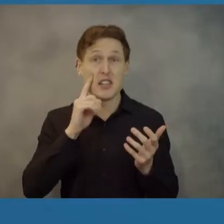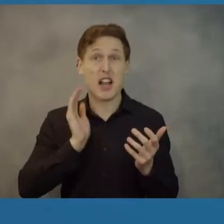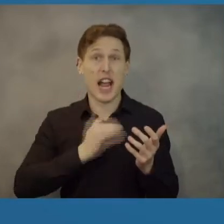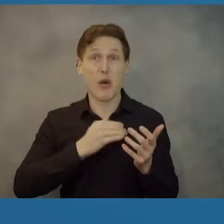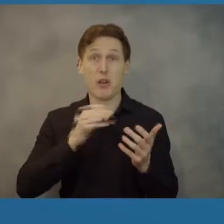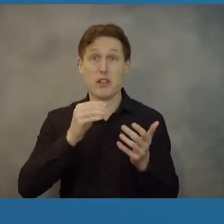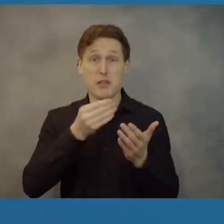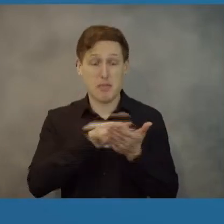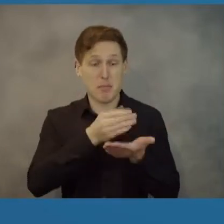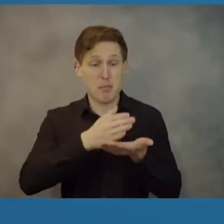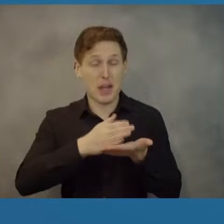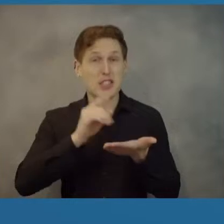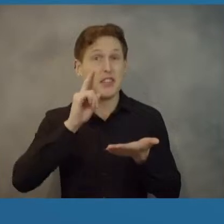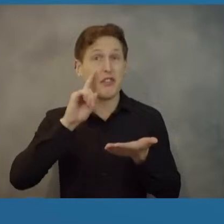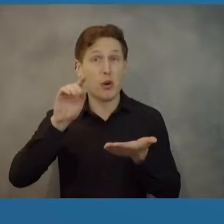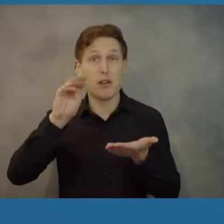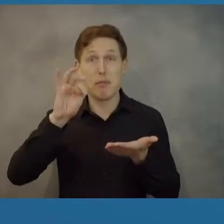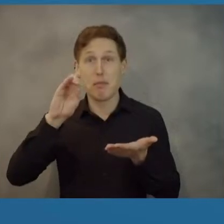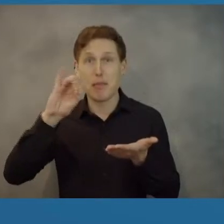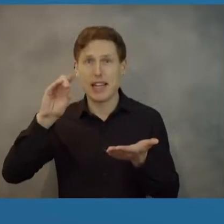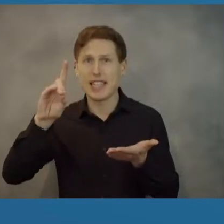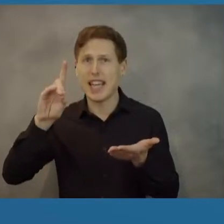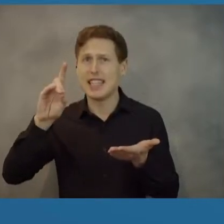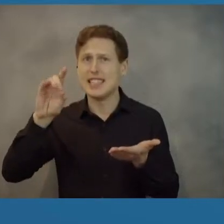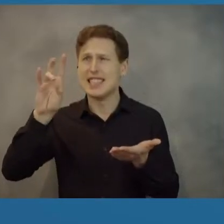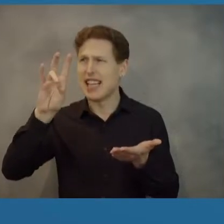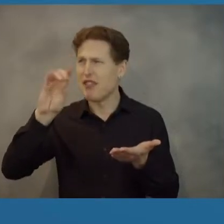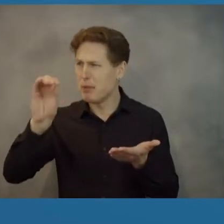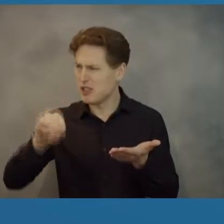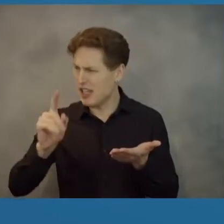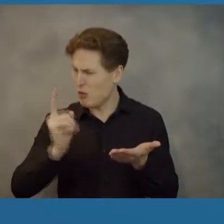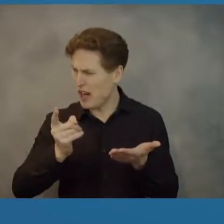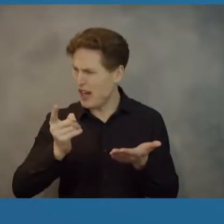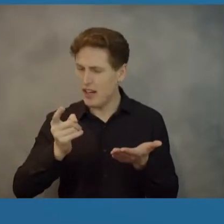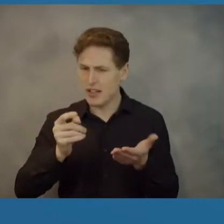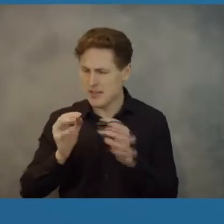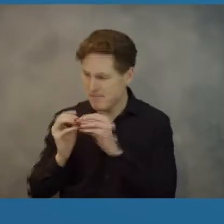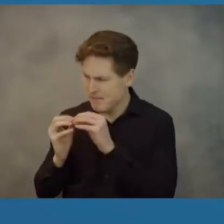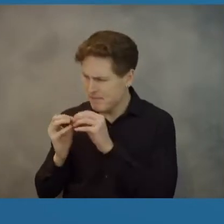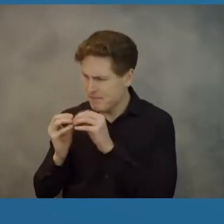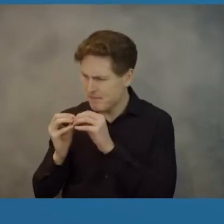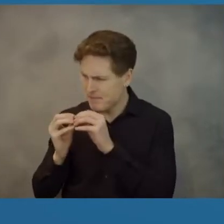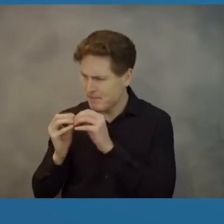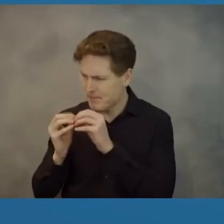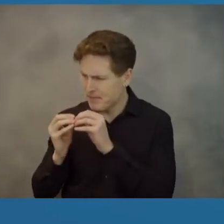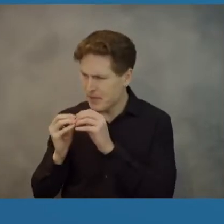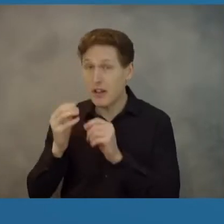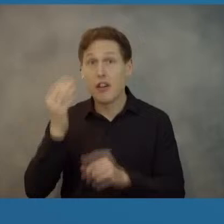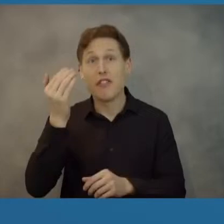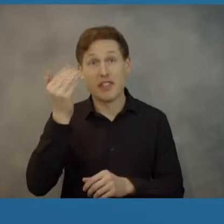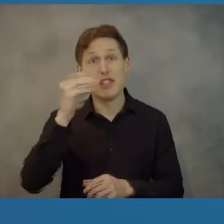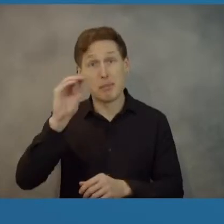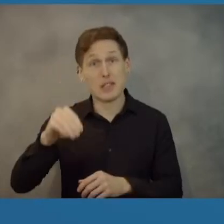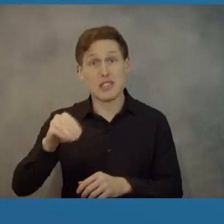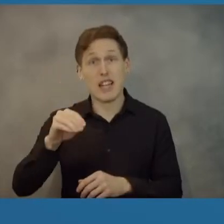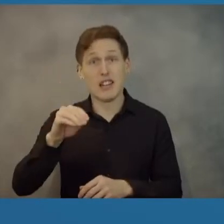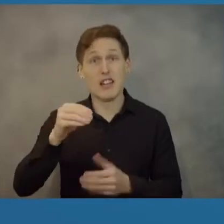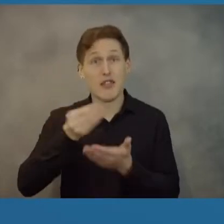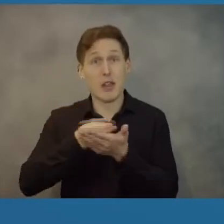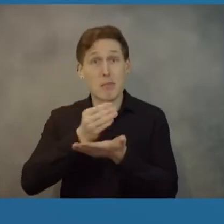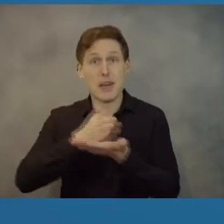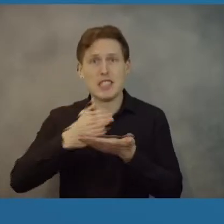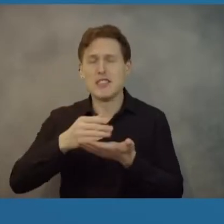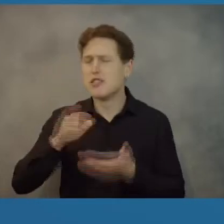the 7% increase, it was 2 point. You know, say roughly 50%. 50% of the budget. So Blake, I'll let you